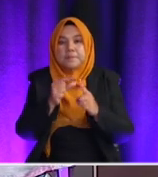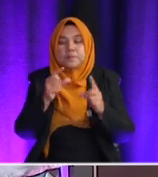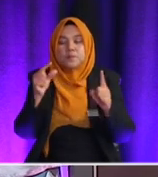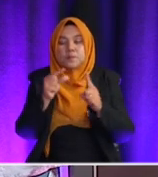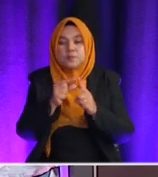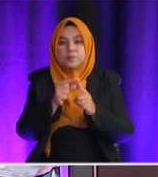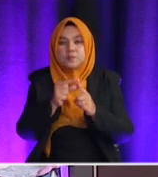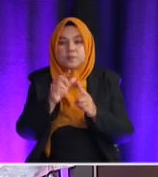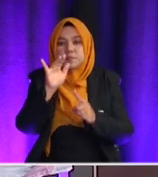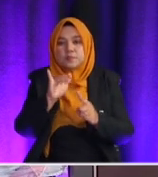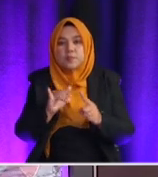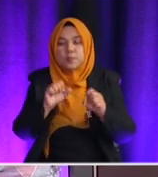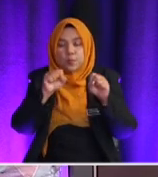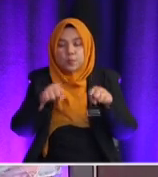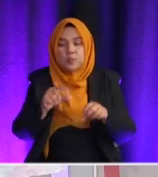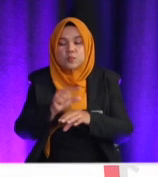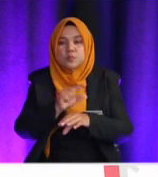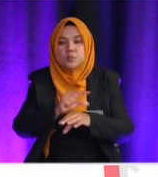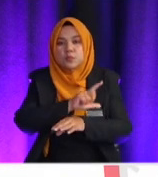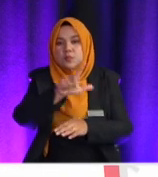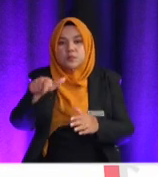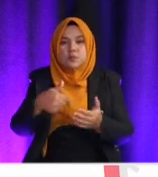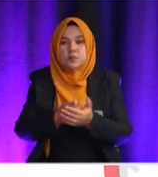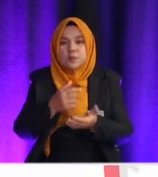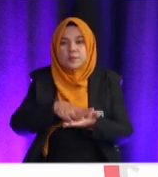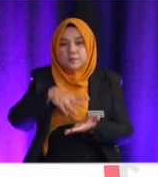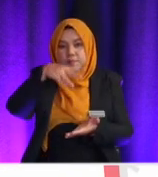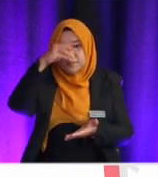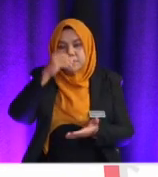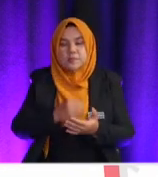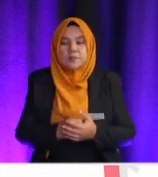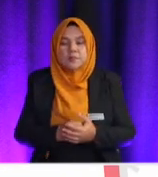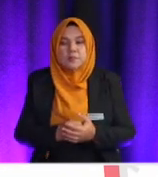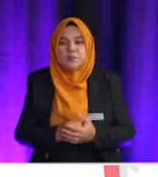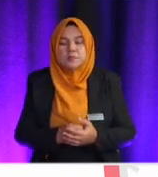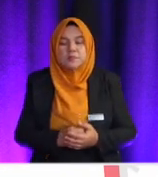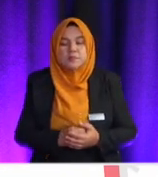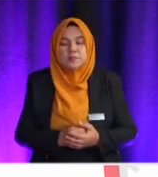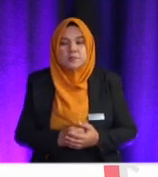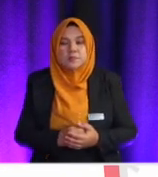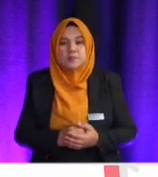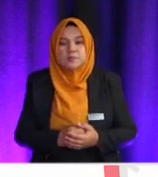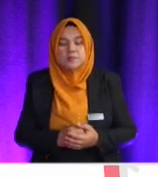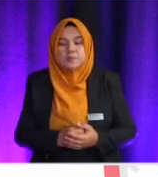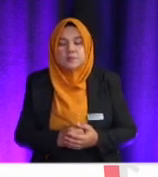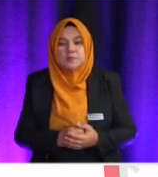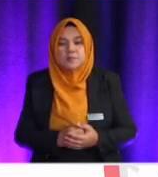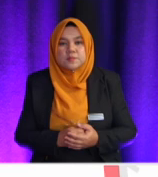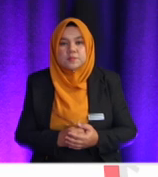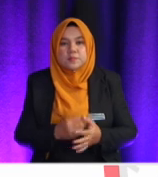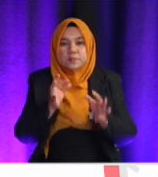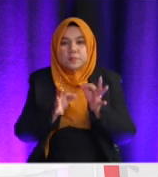entire lesson. So, I have here 11 words that you can use later on. Okay? So, again, if